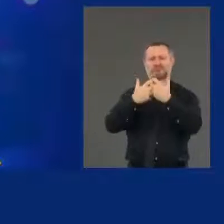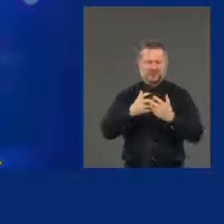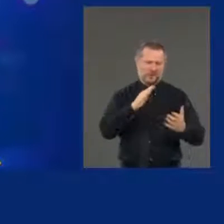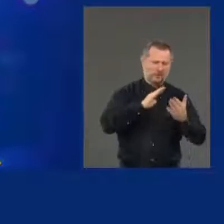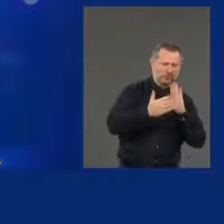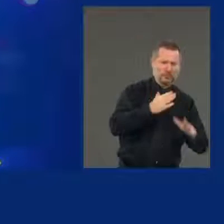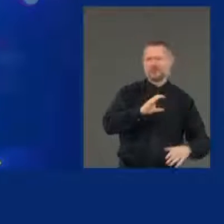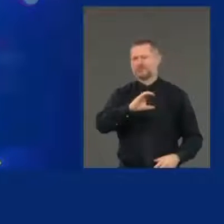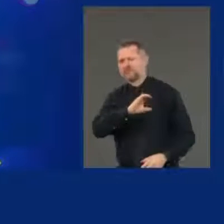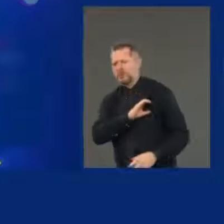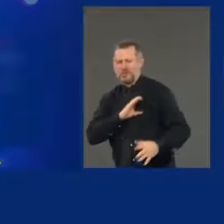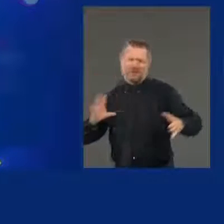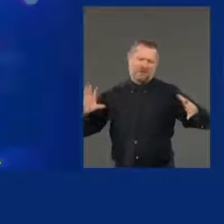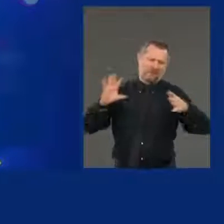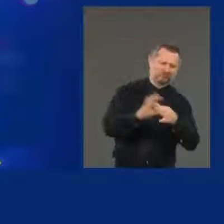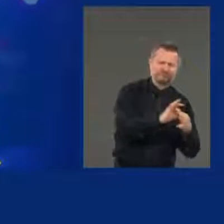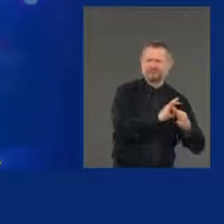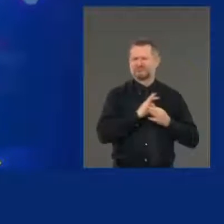But do it.